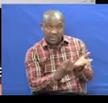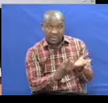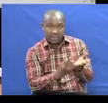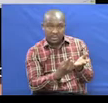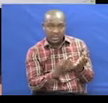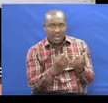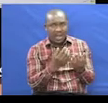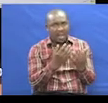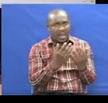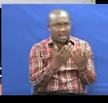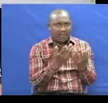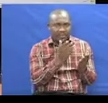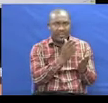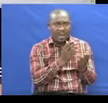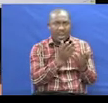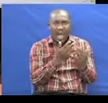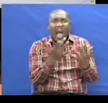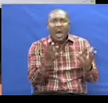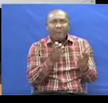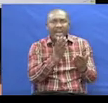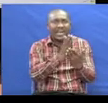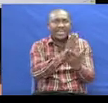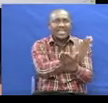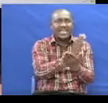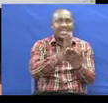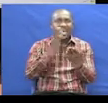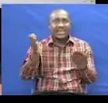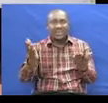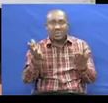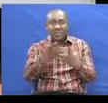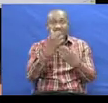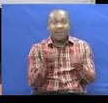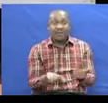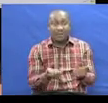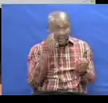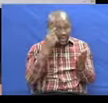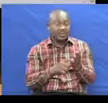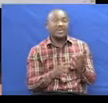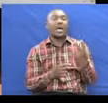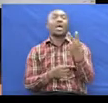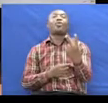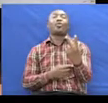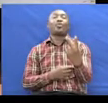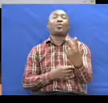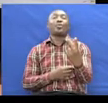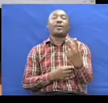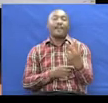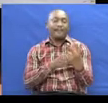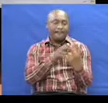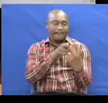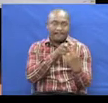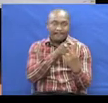How many sides do we have, pupils? How many sides? We have 2 sides. So this